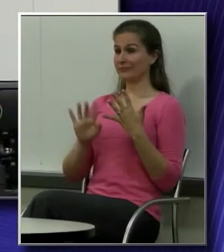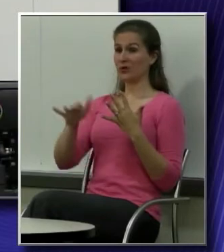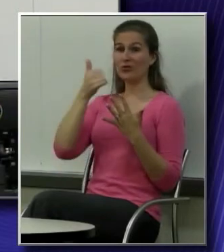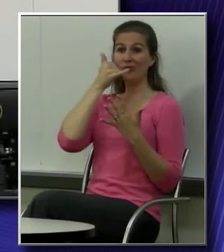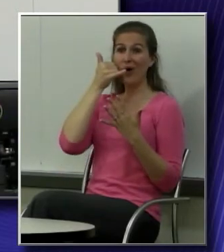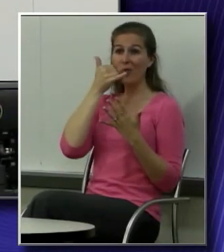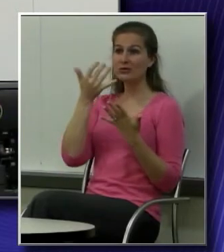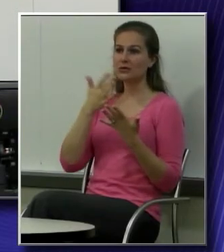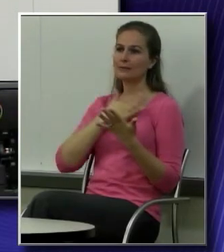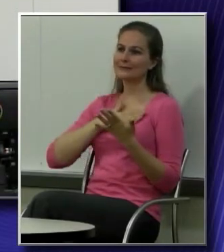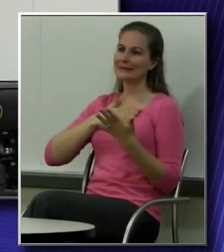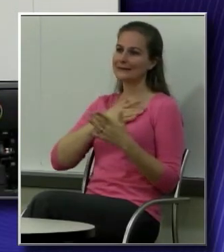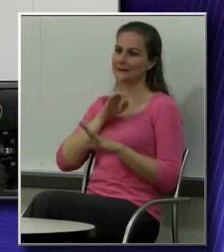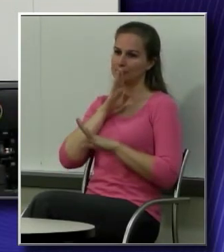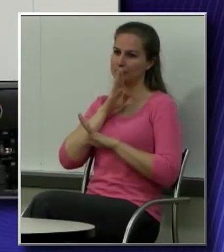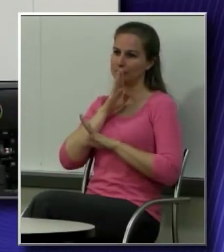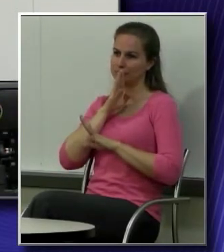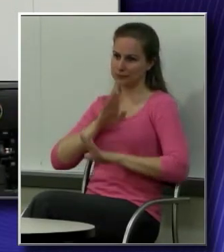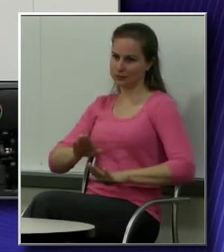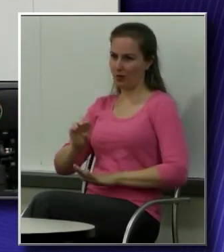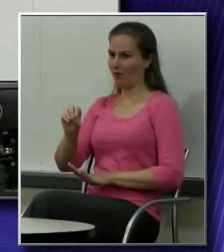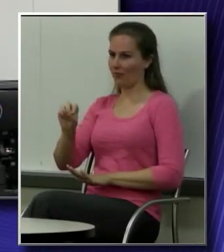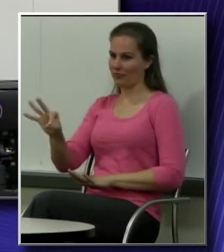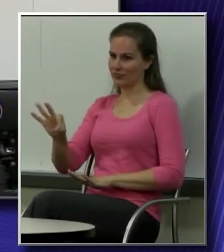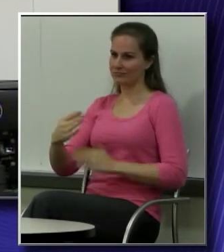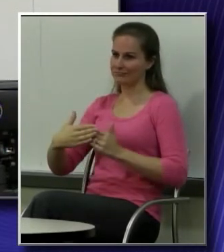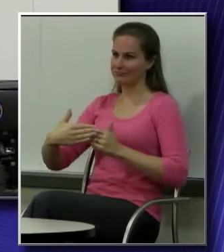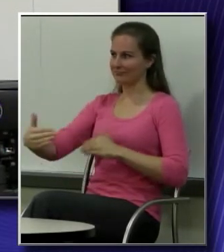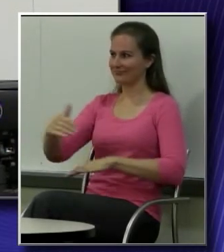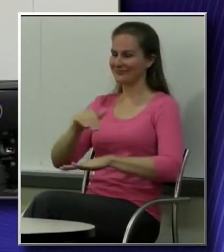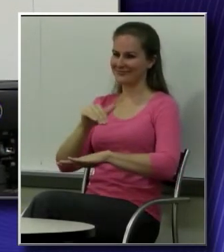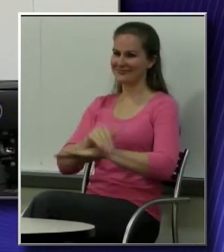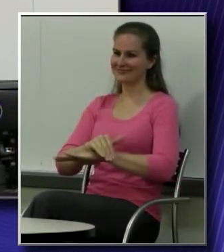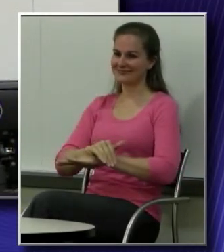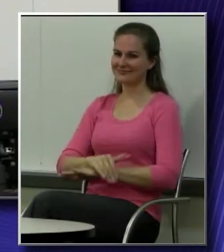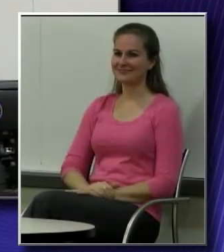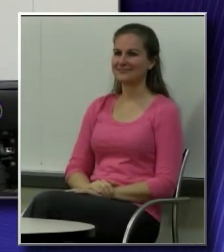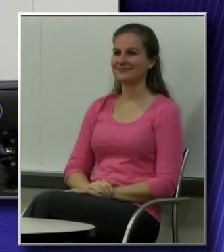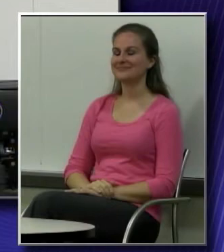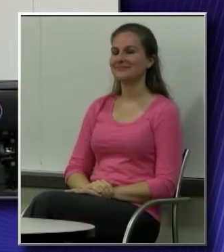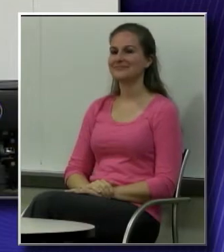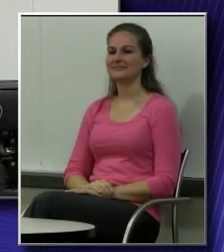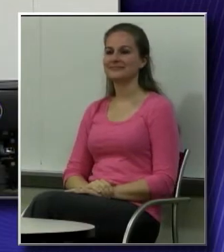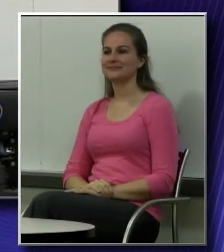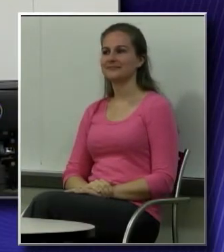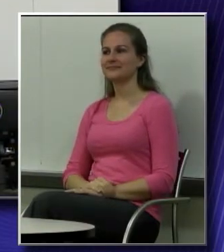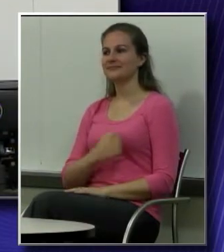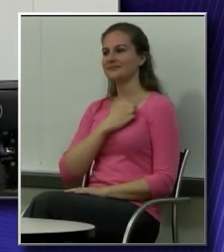and put those on mute or turn those off for the duration of the evening, we would appreciate it.